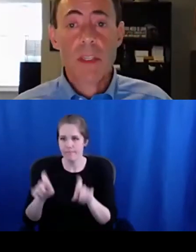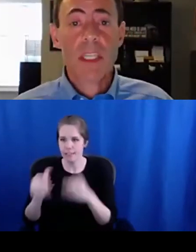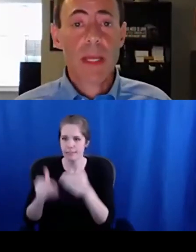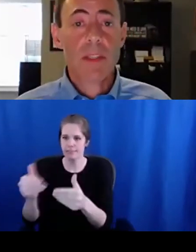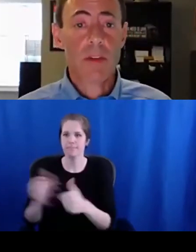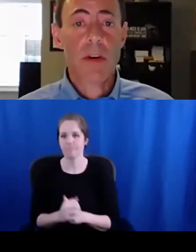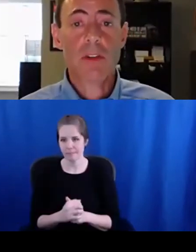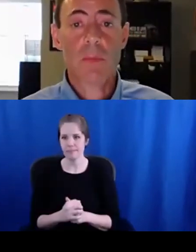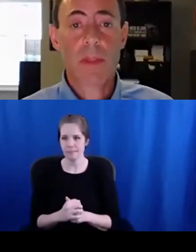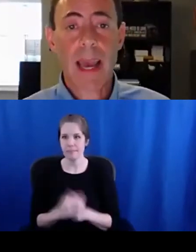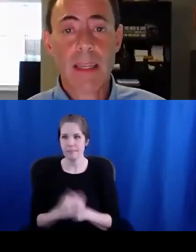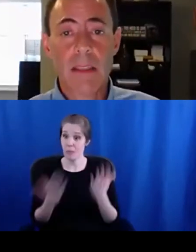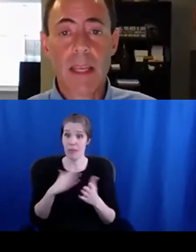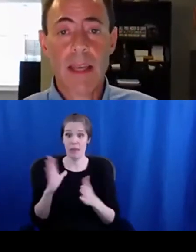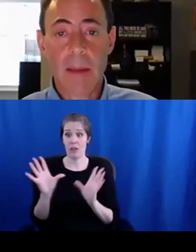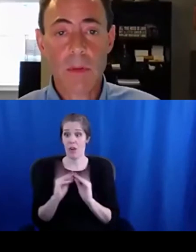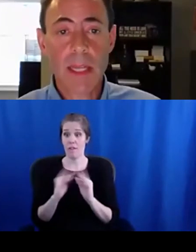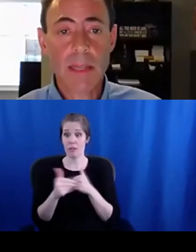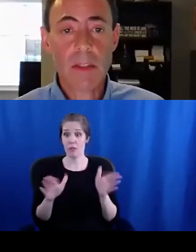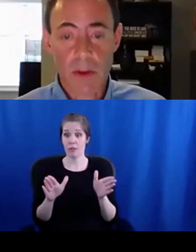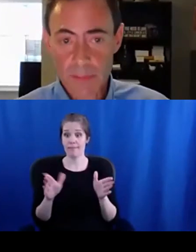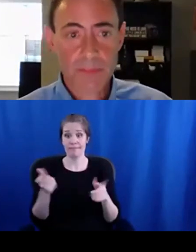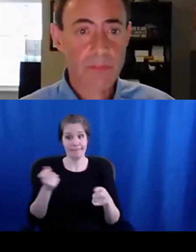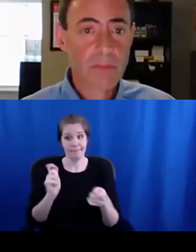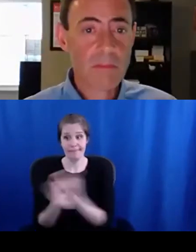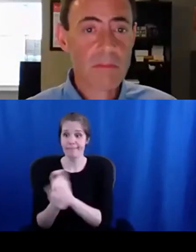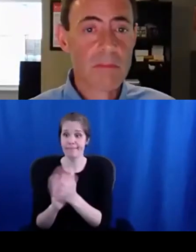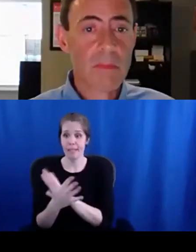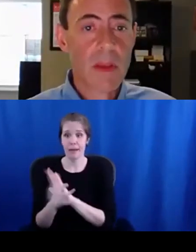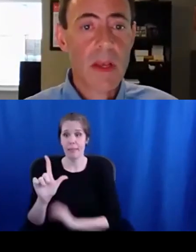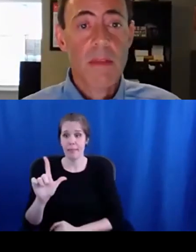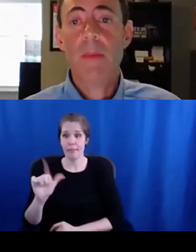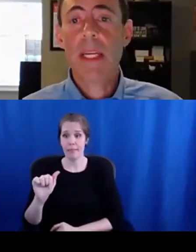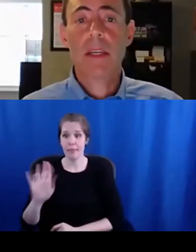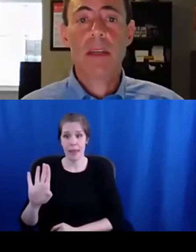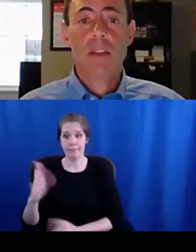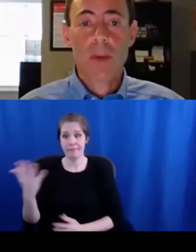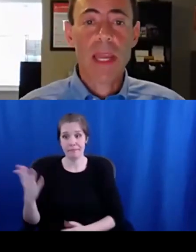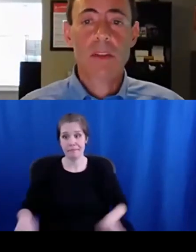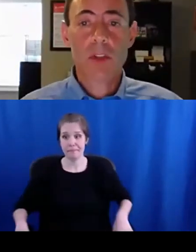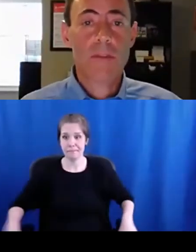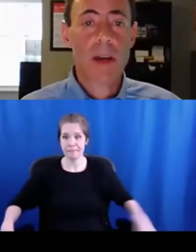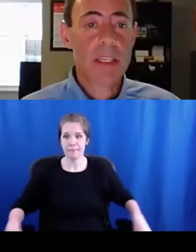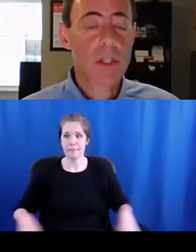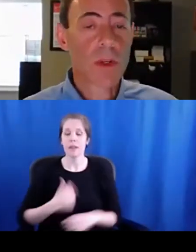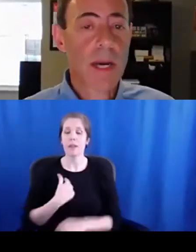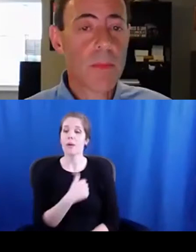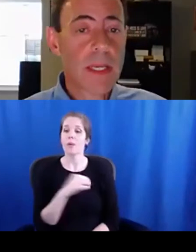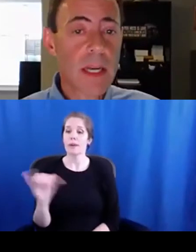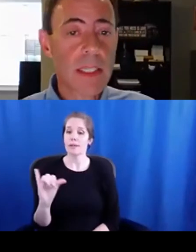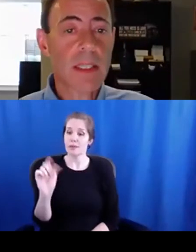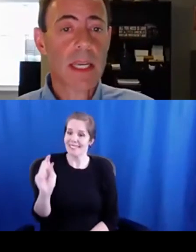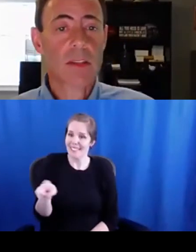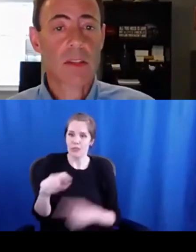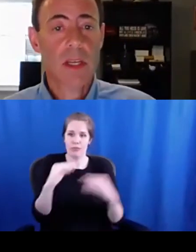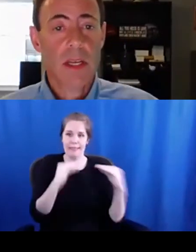have to displace other functions, but that is absolutely necessary. Then we need to train and certify the individuals that will be